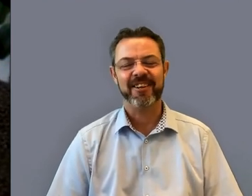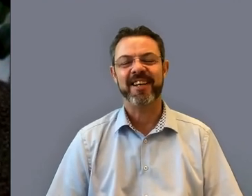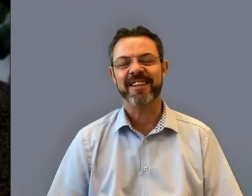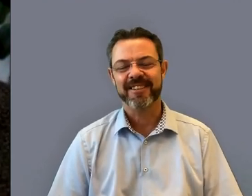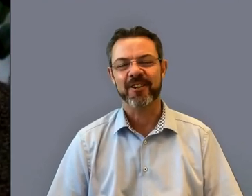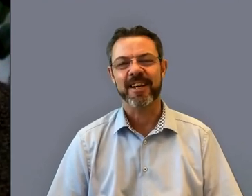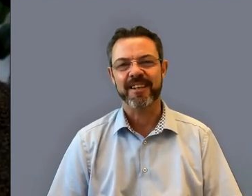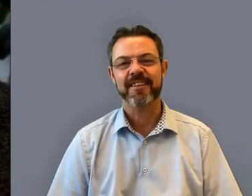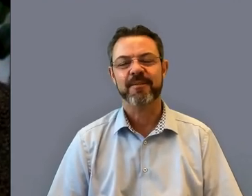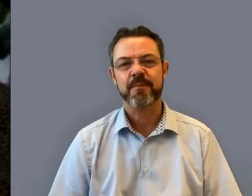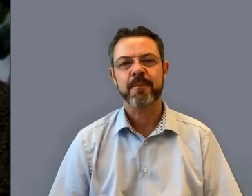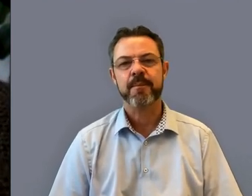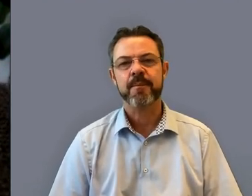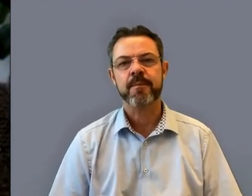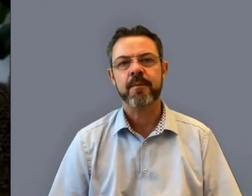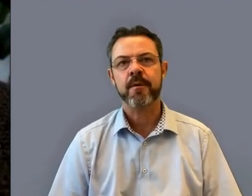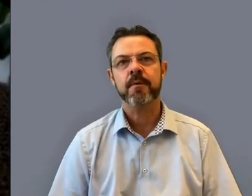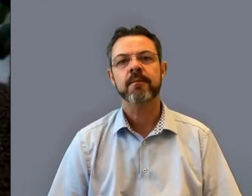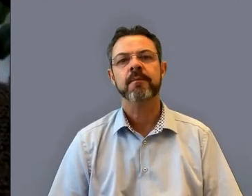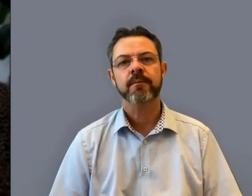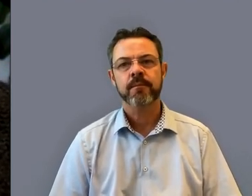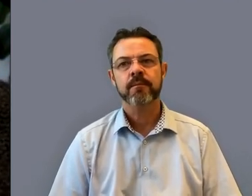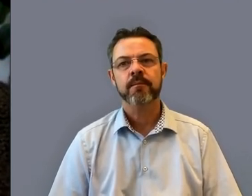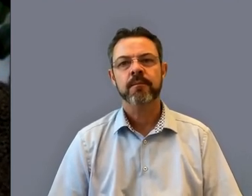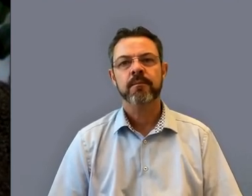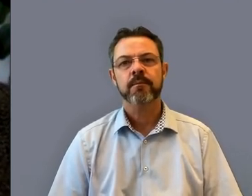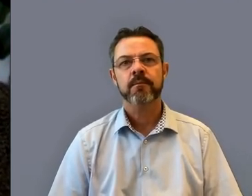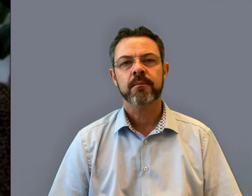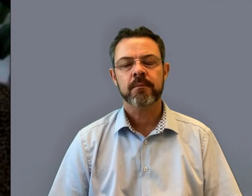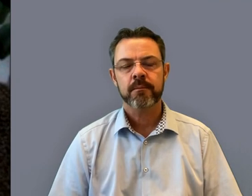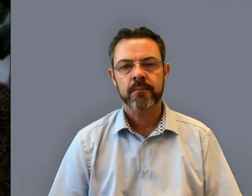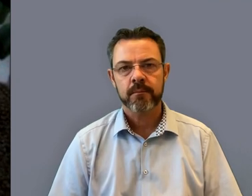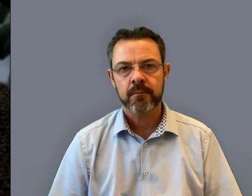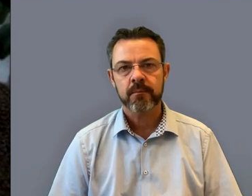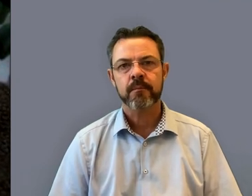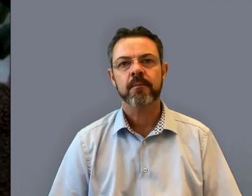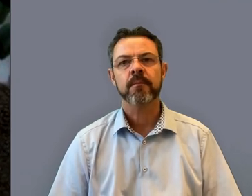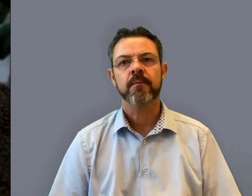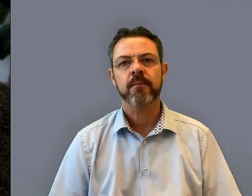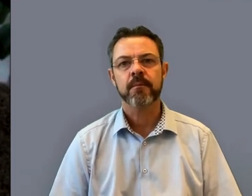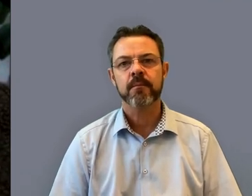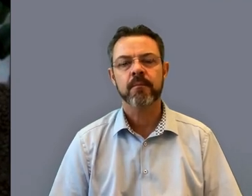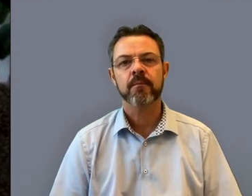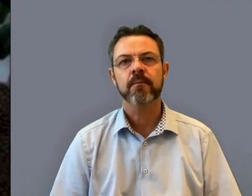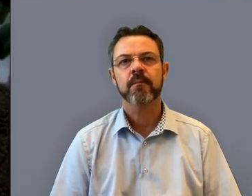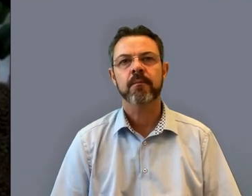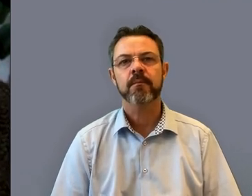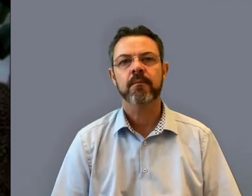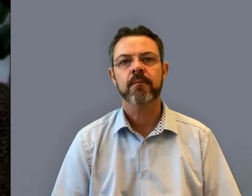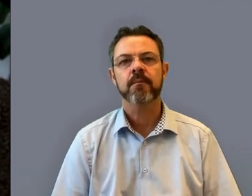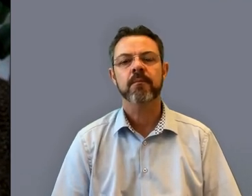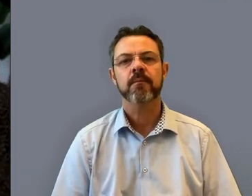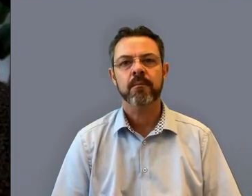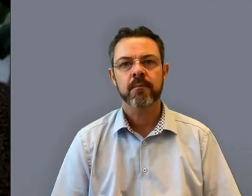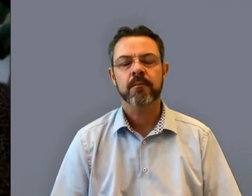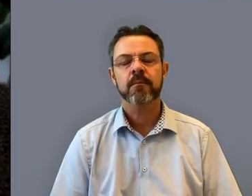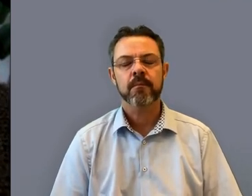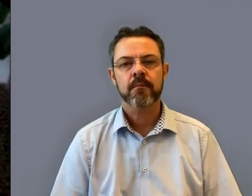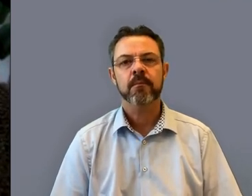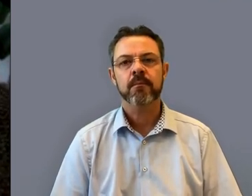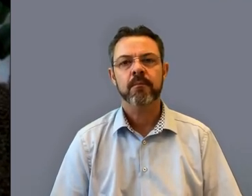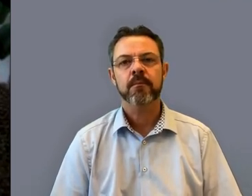outsource. That means if stuff happens, you have 40% to play around with. You know, if your demand falls, you can drop